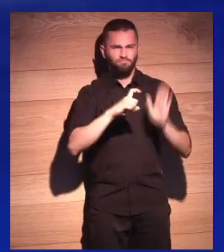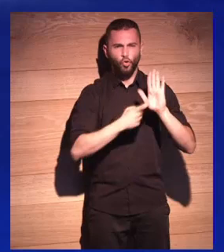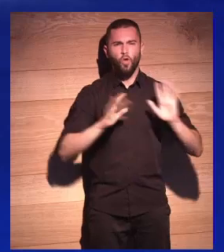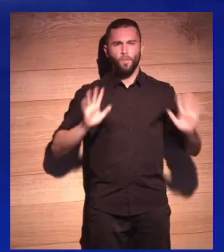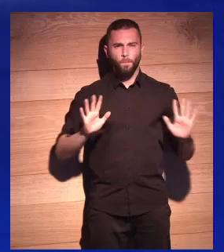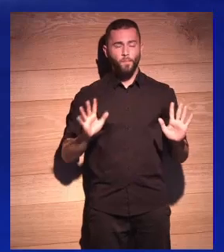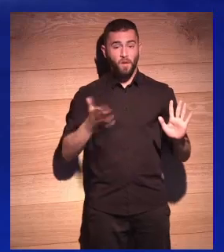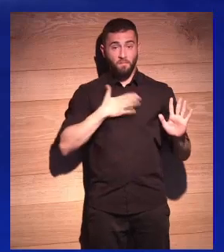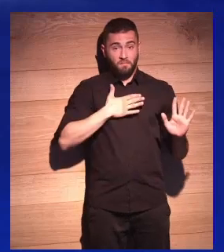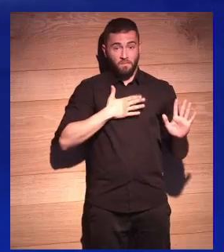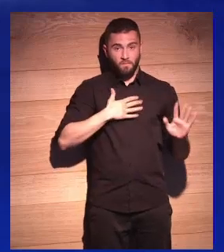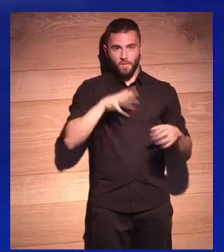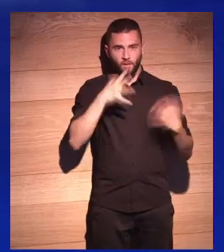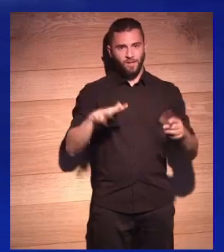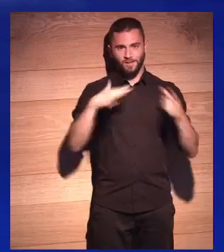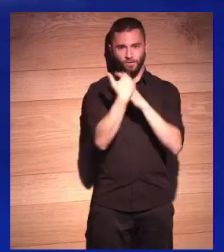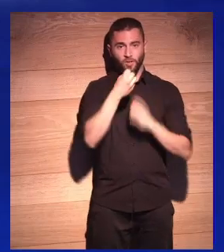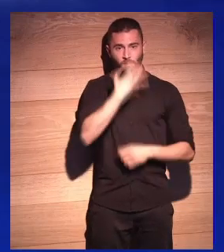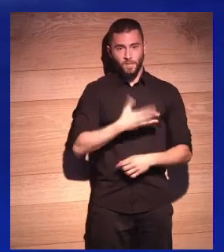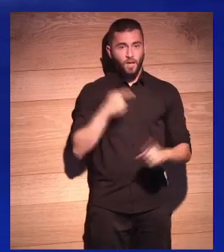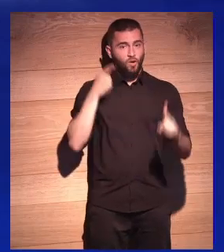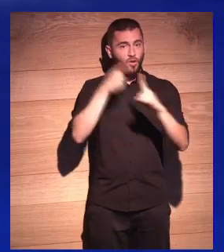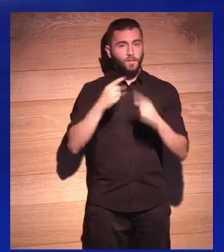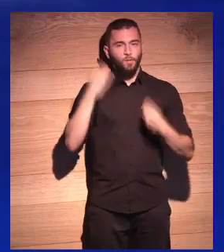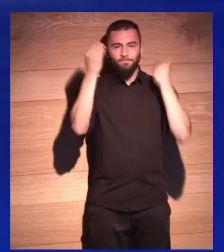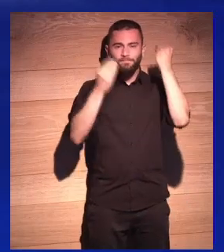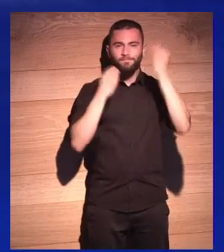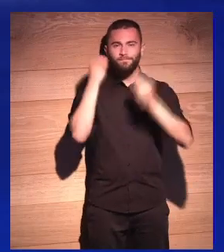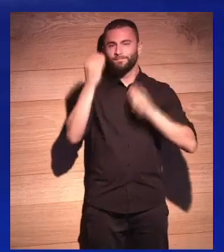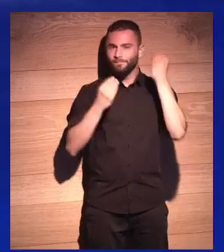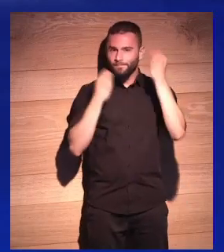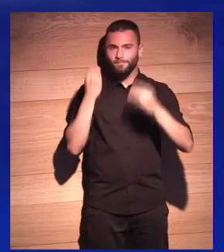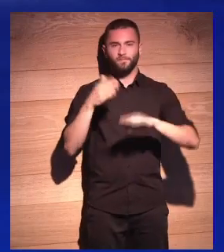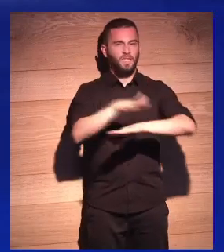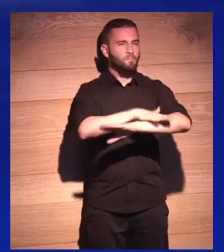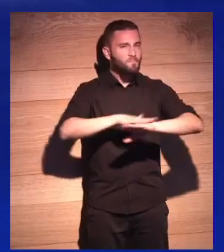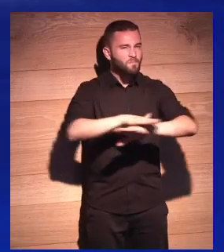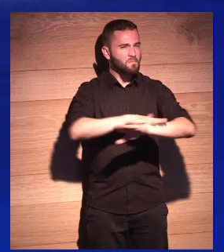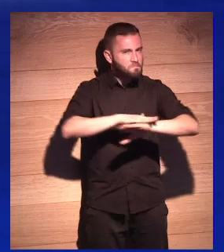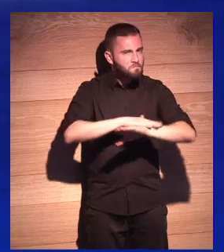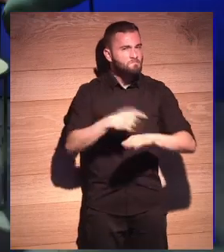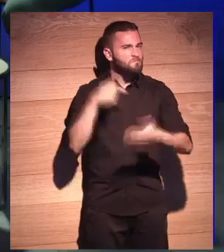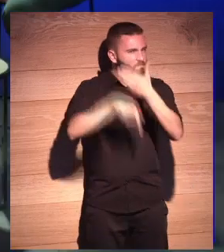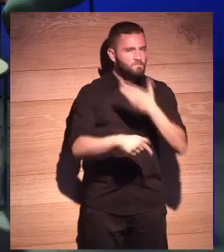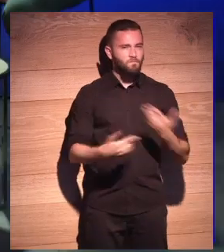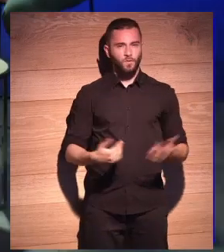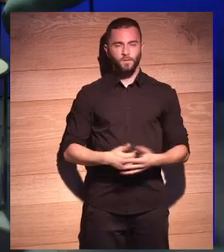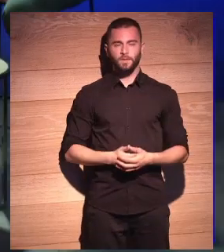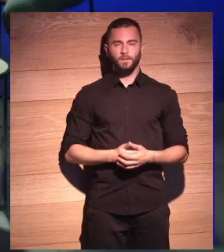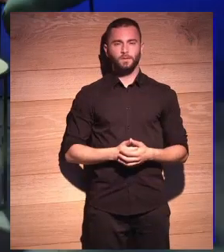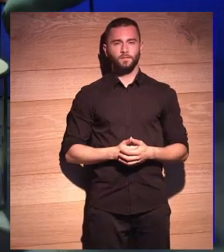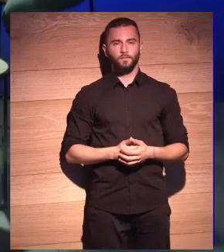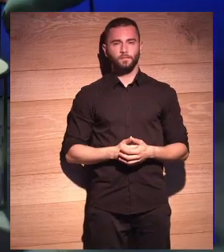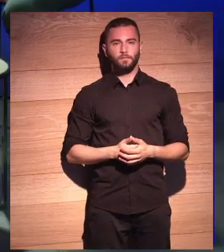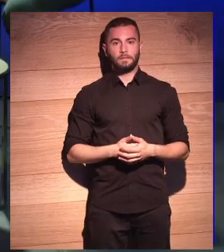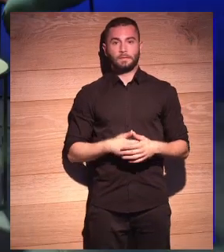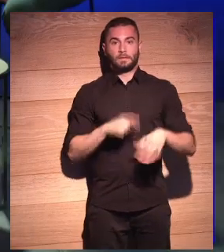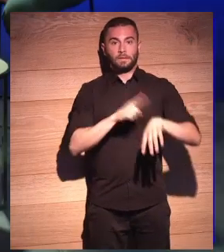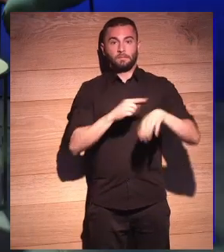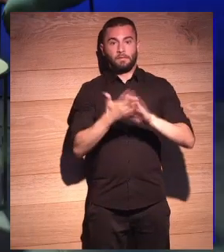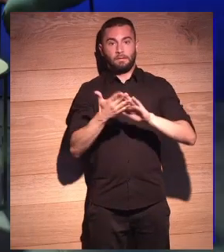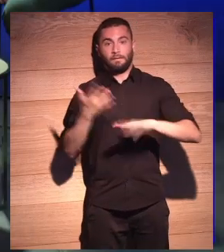through internet companies, a number of things, but for me it's a good moment to think about the base of everything.